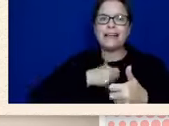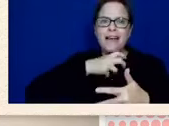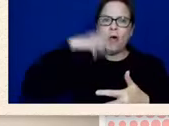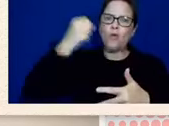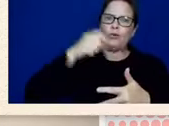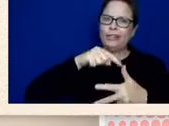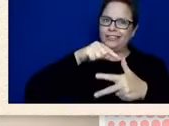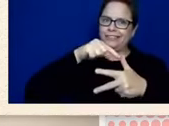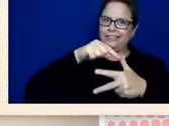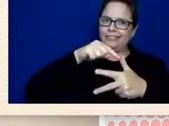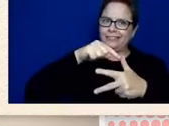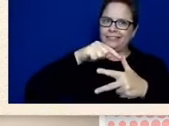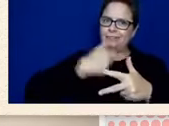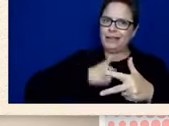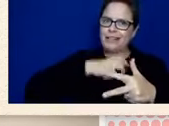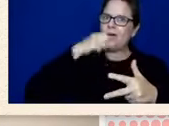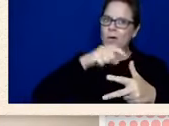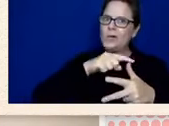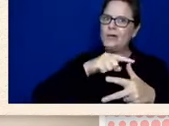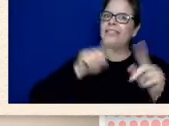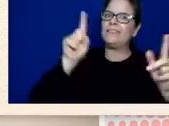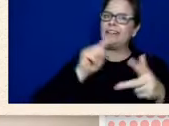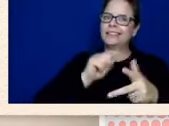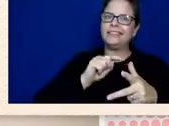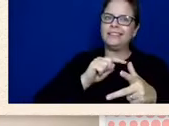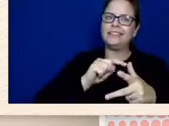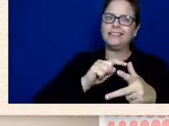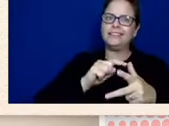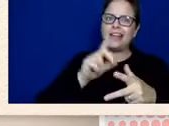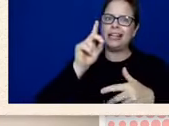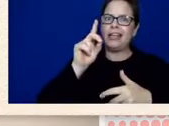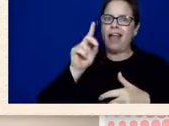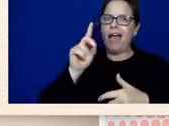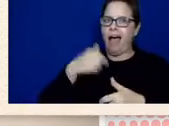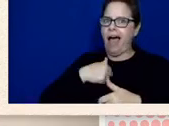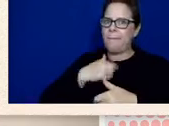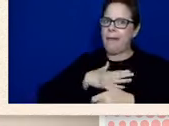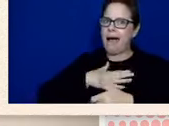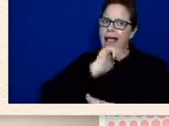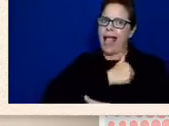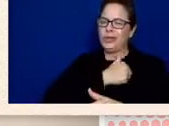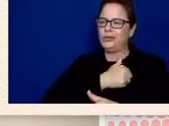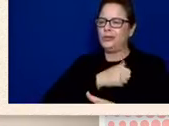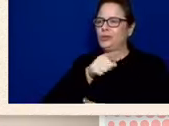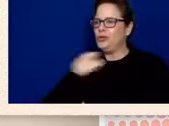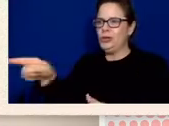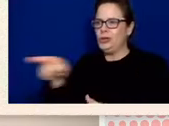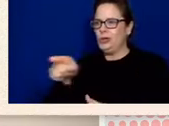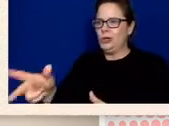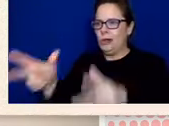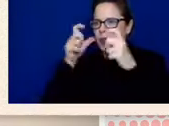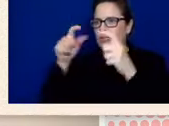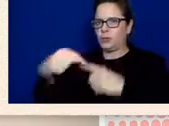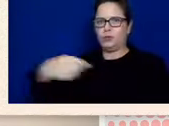like, you're gonna do what I say kind of attitude, as you know. Um,